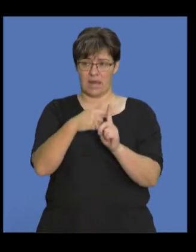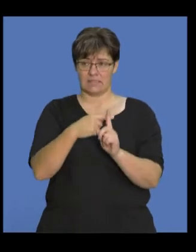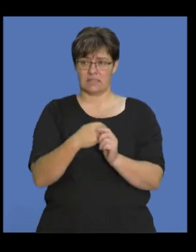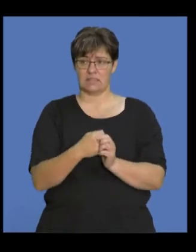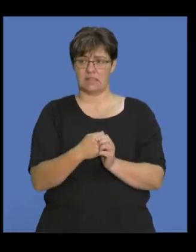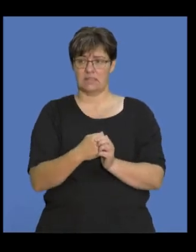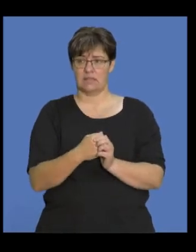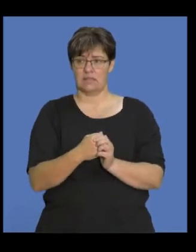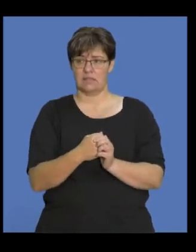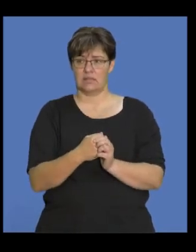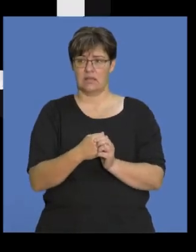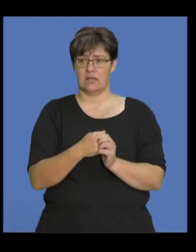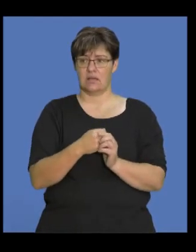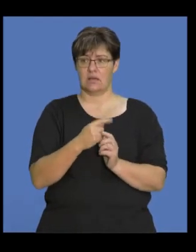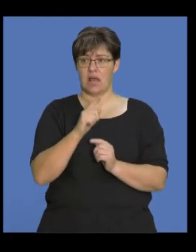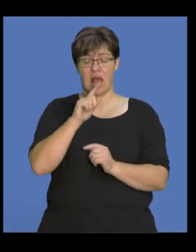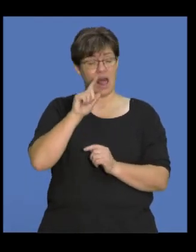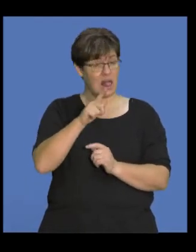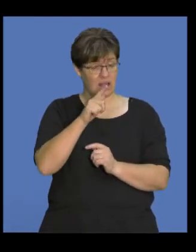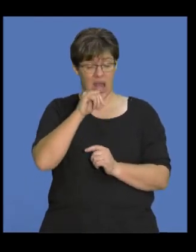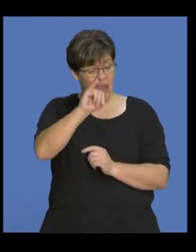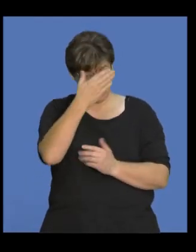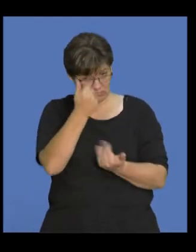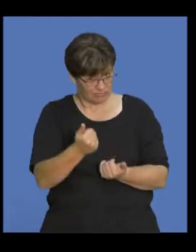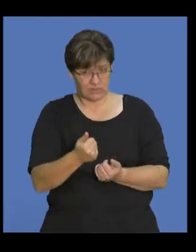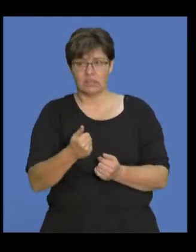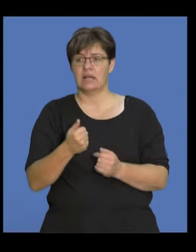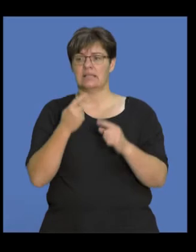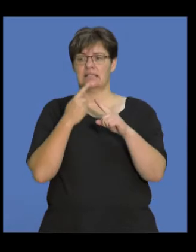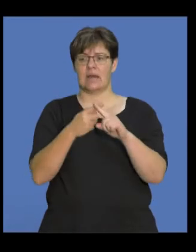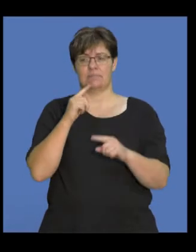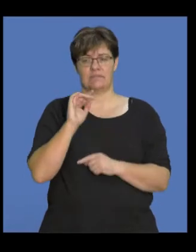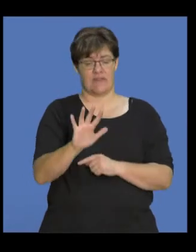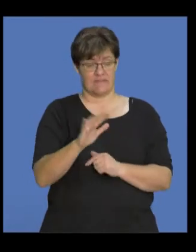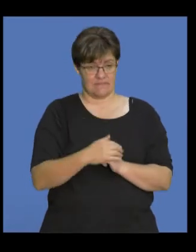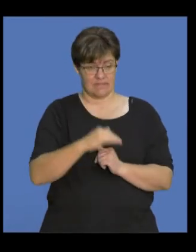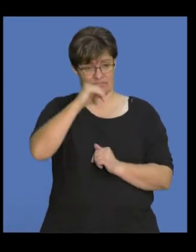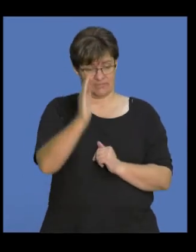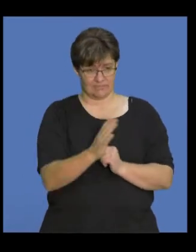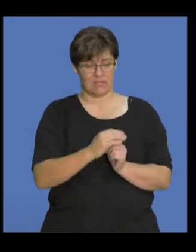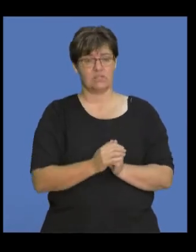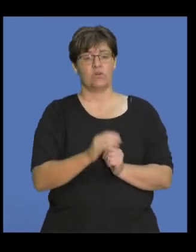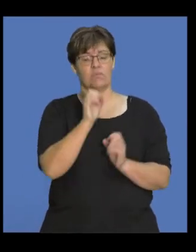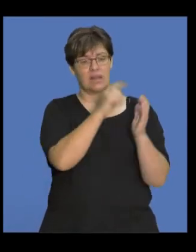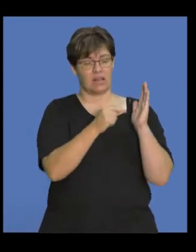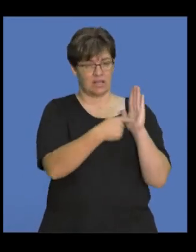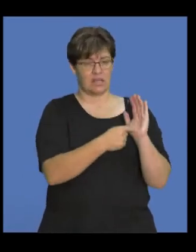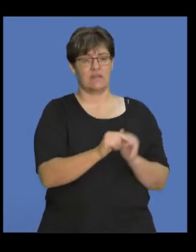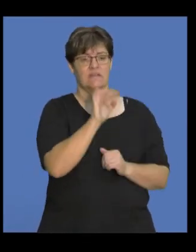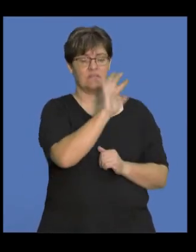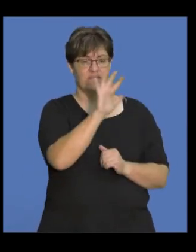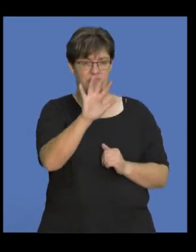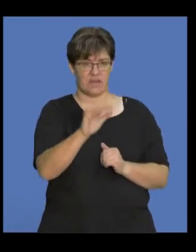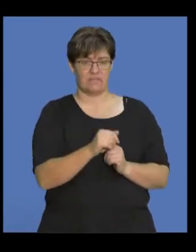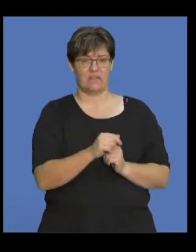5. Similarly with this, I'm going straight to my calculator. 55 divided by 35, it